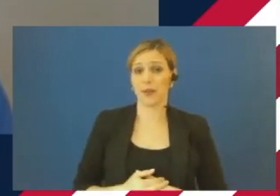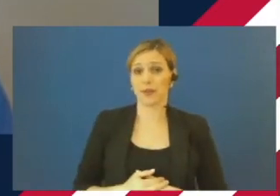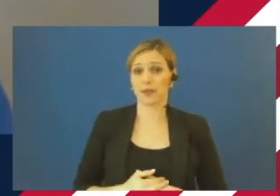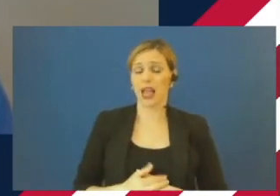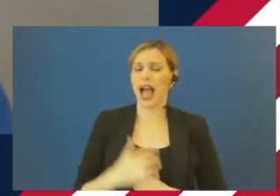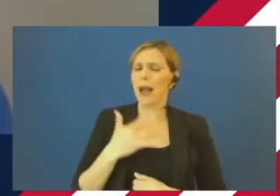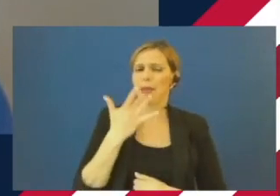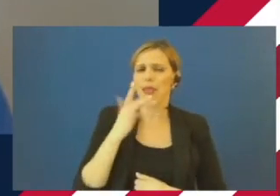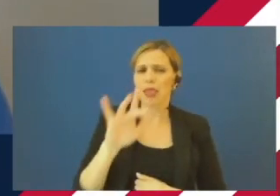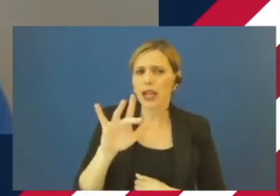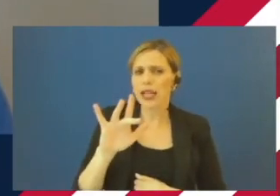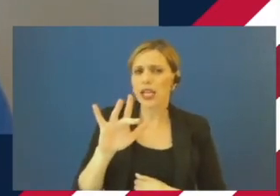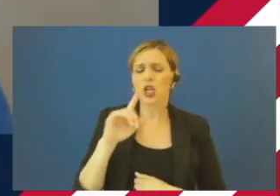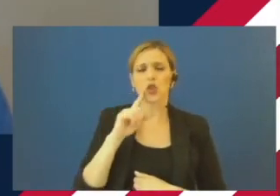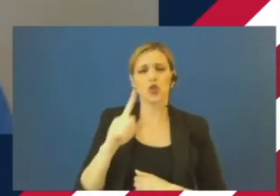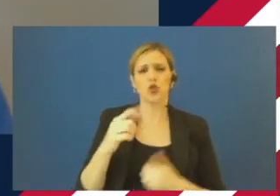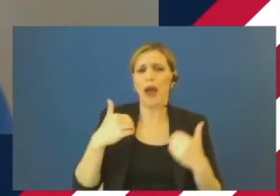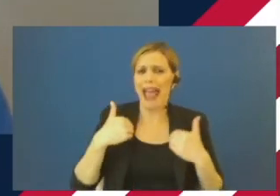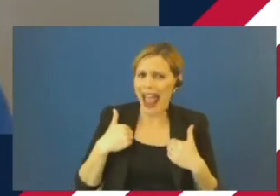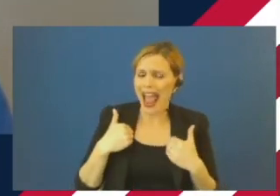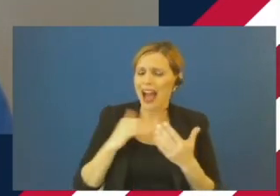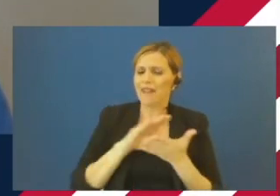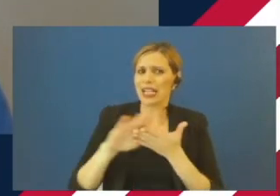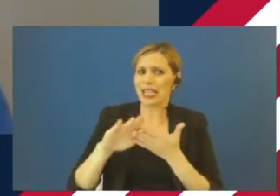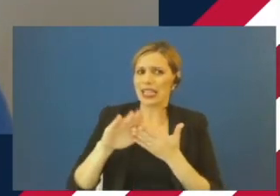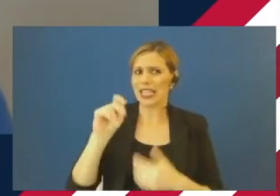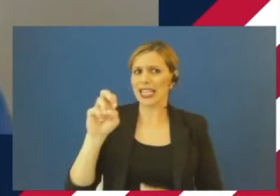air, to buy air purifiers, to buy water